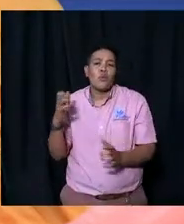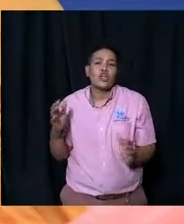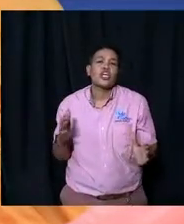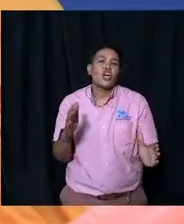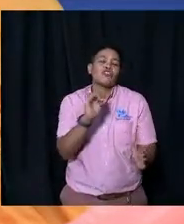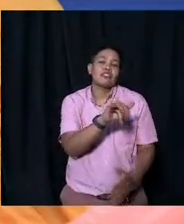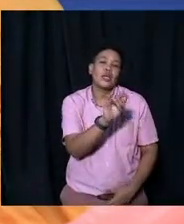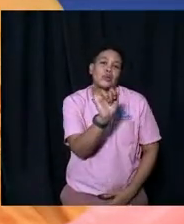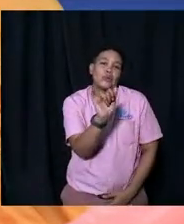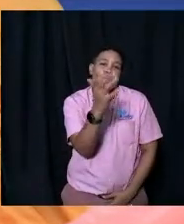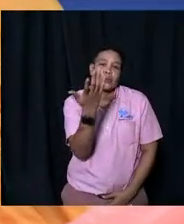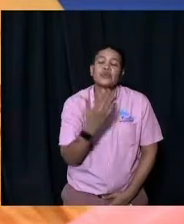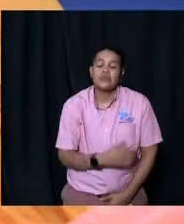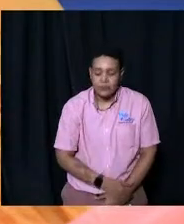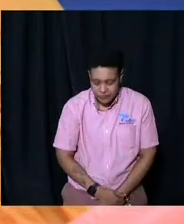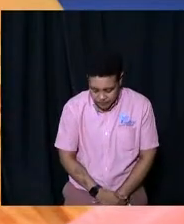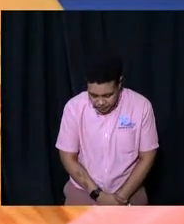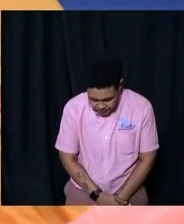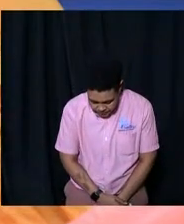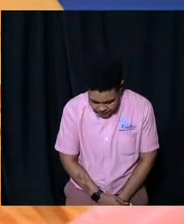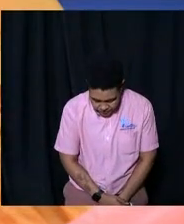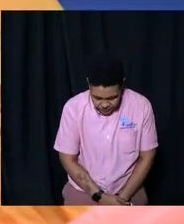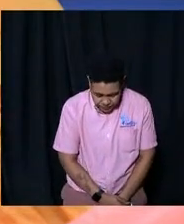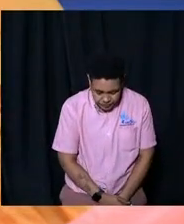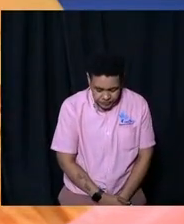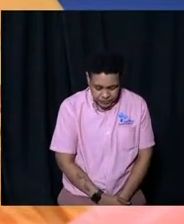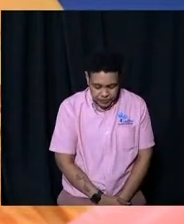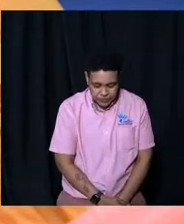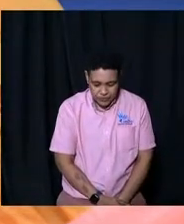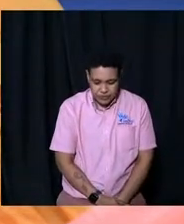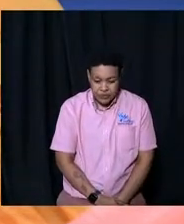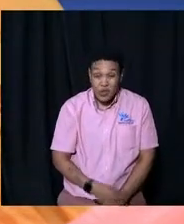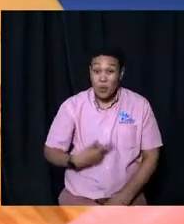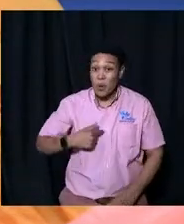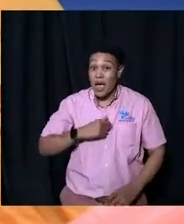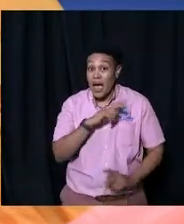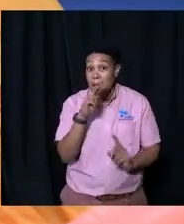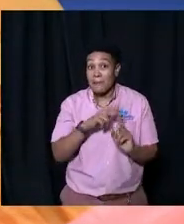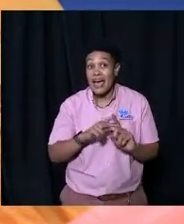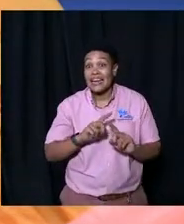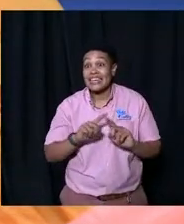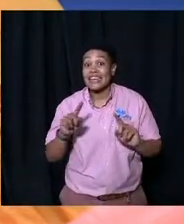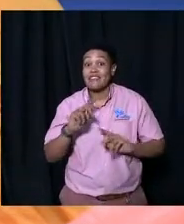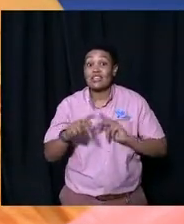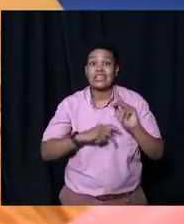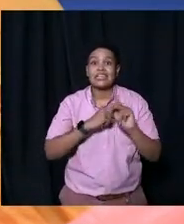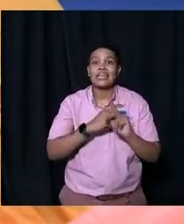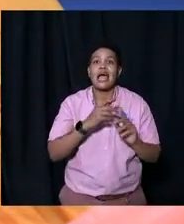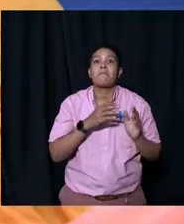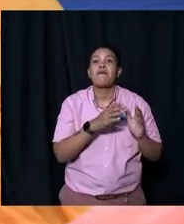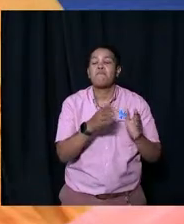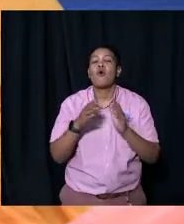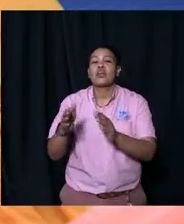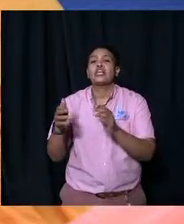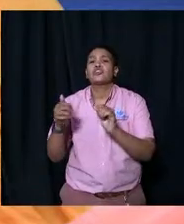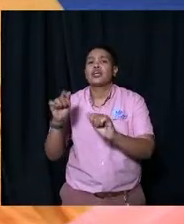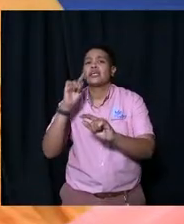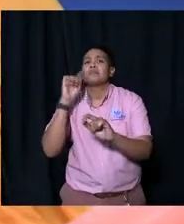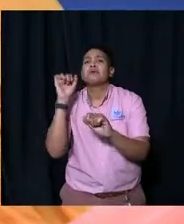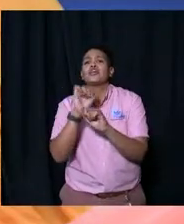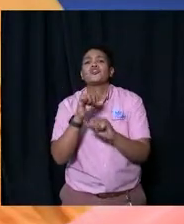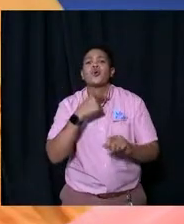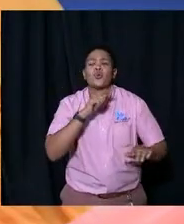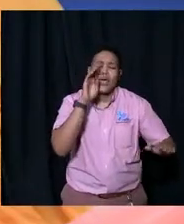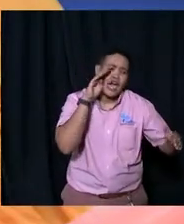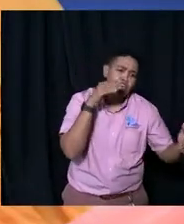encourage that as well. So we are applying different types of modalities, trying to be sure that we